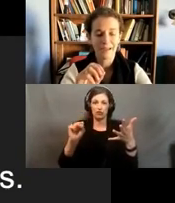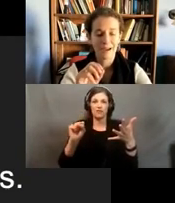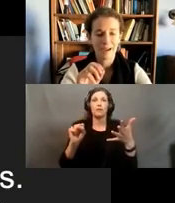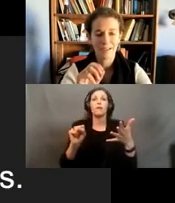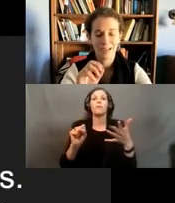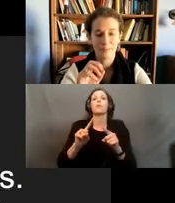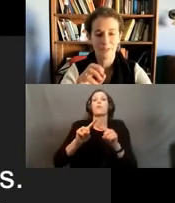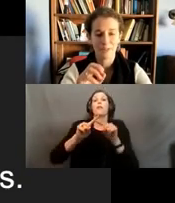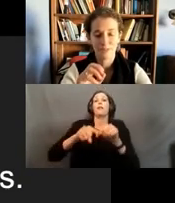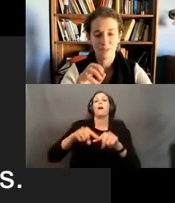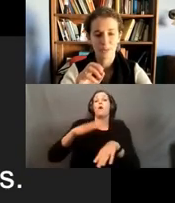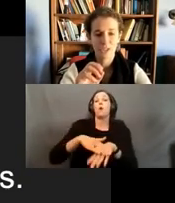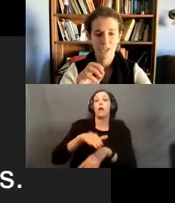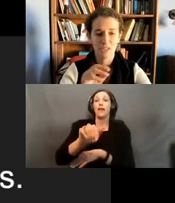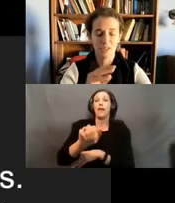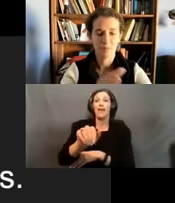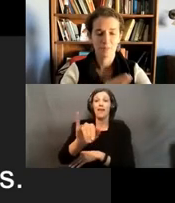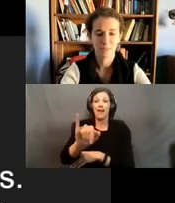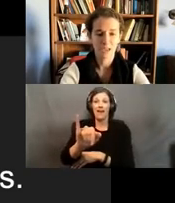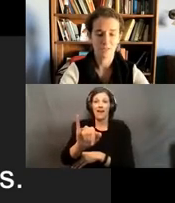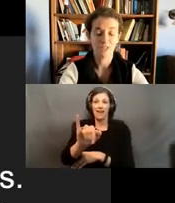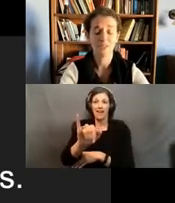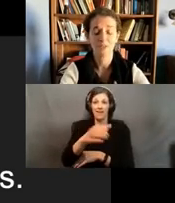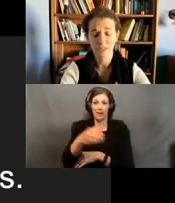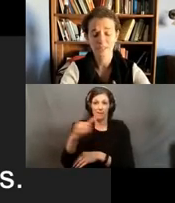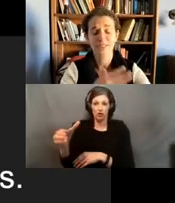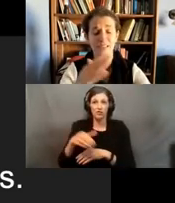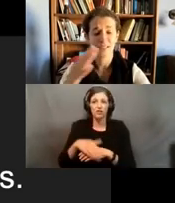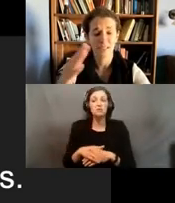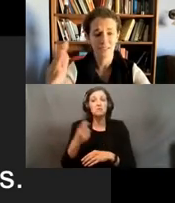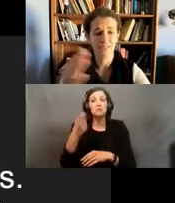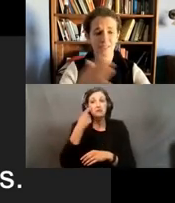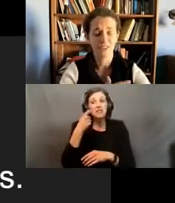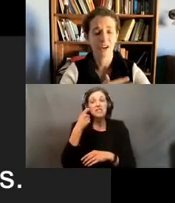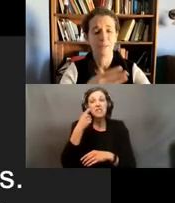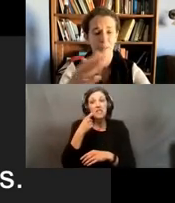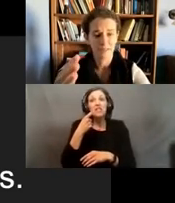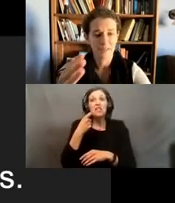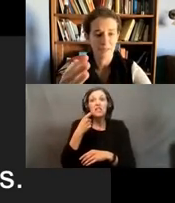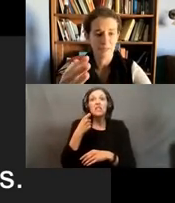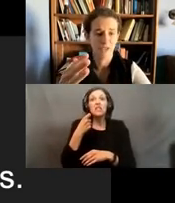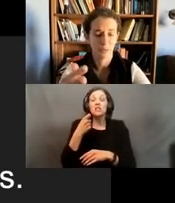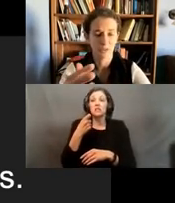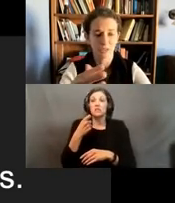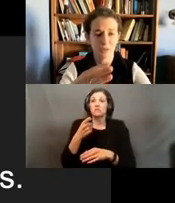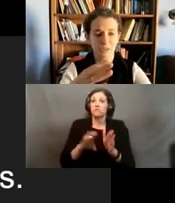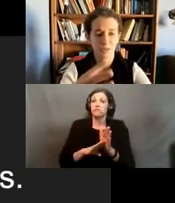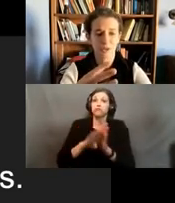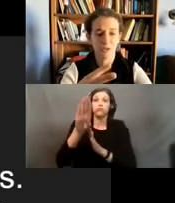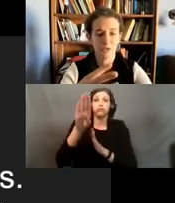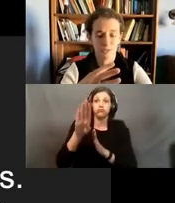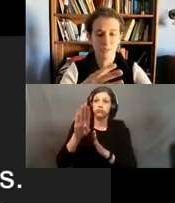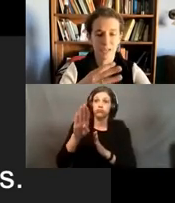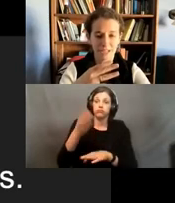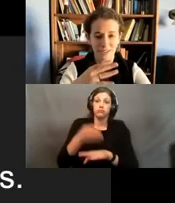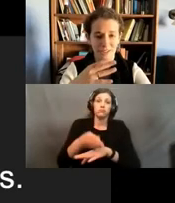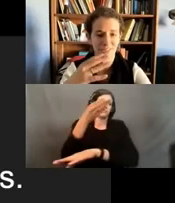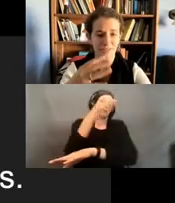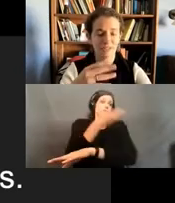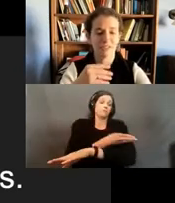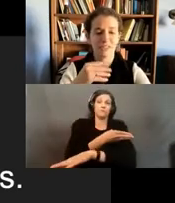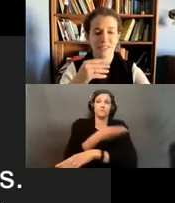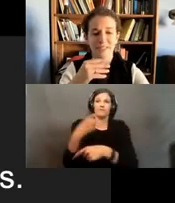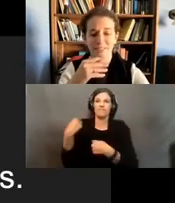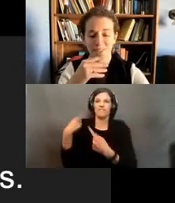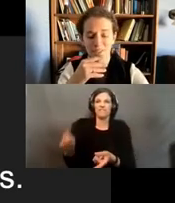AI captions which have recently taken a very big step forward from what they were for many years.